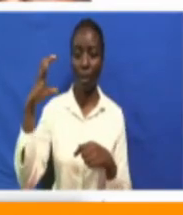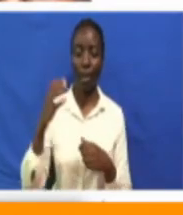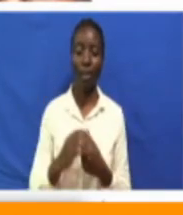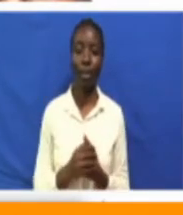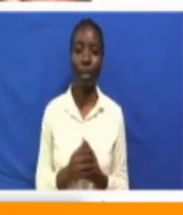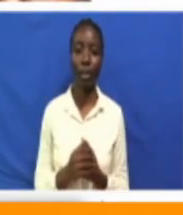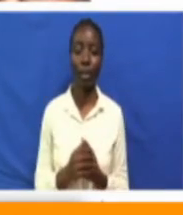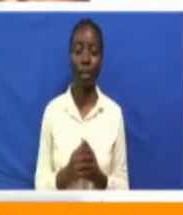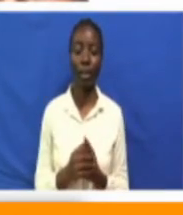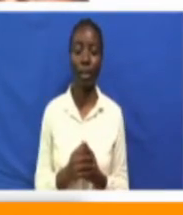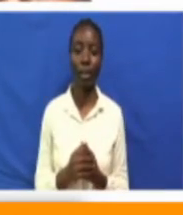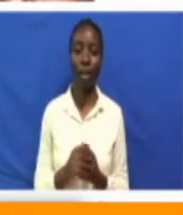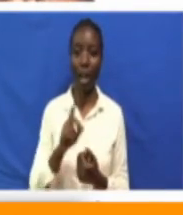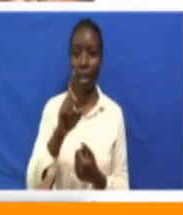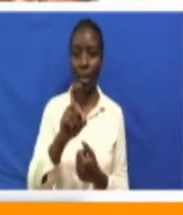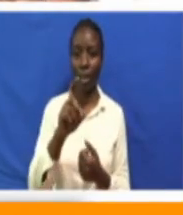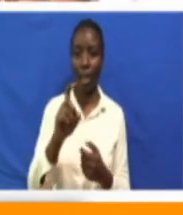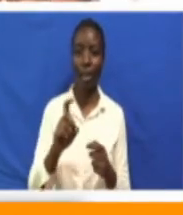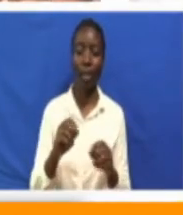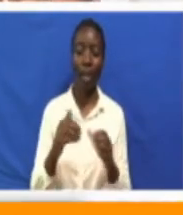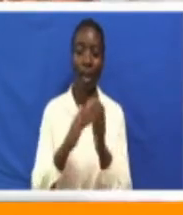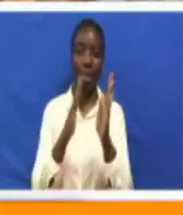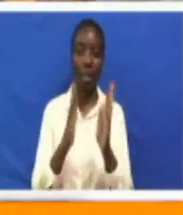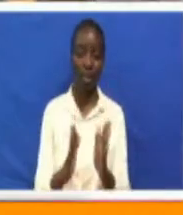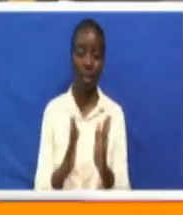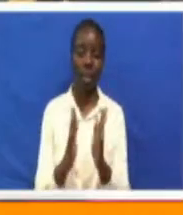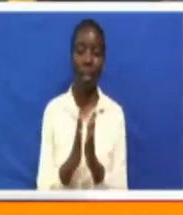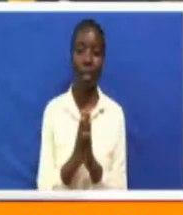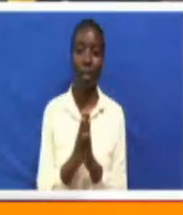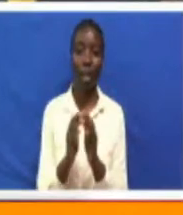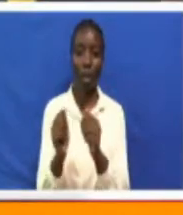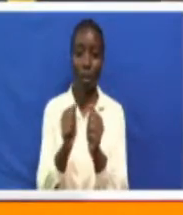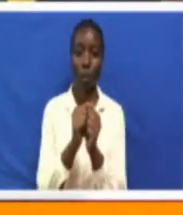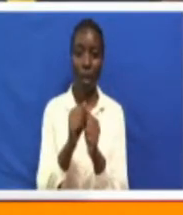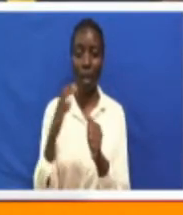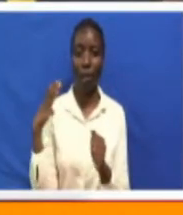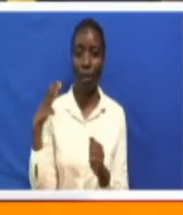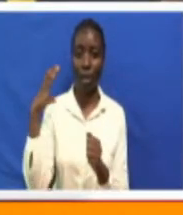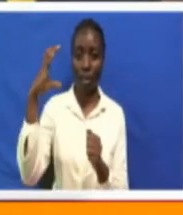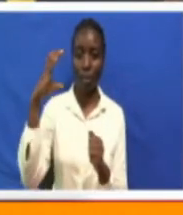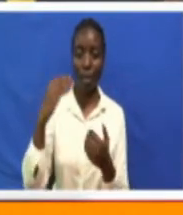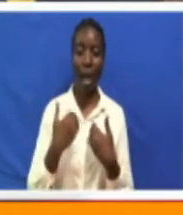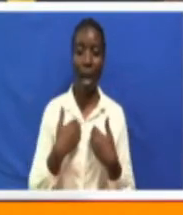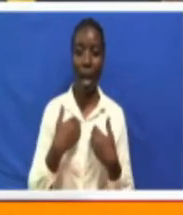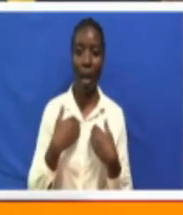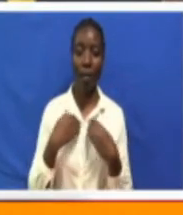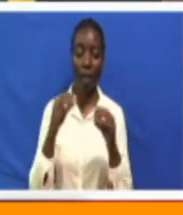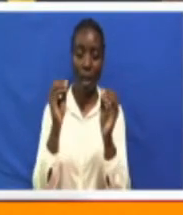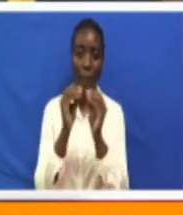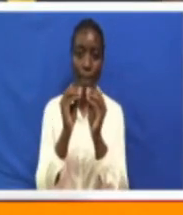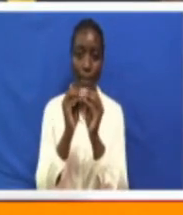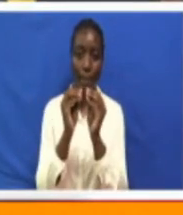executive leaders of all groups and solidarities together with their chaplains is